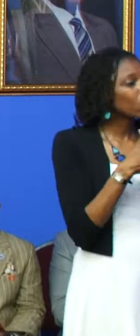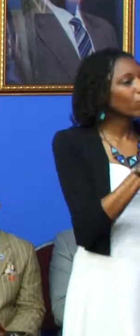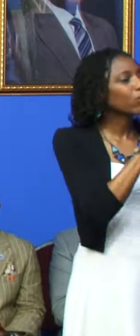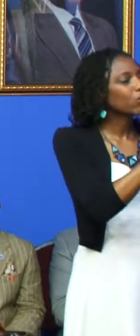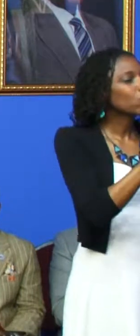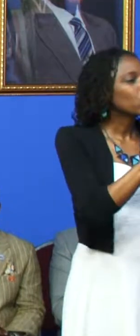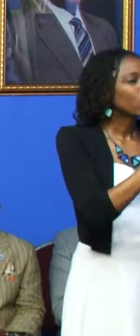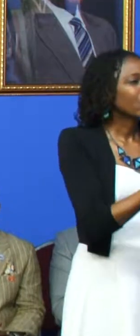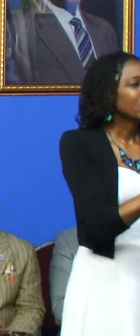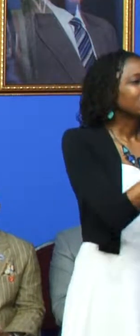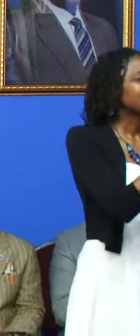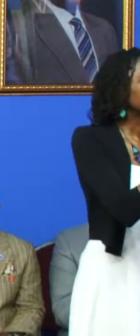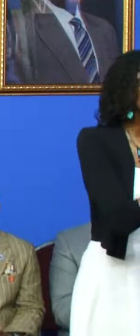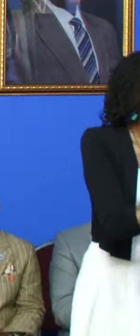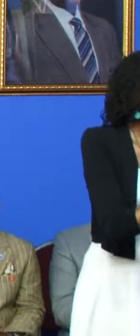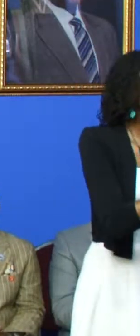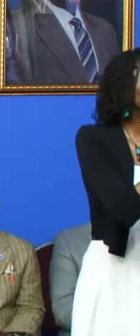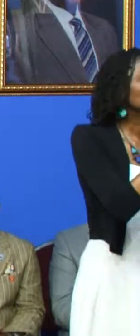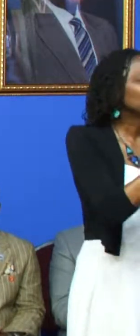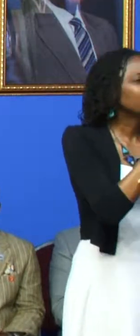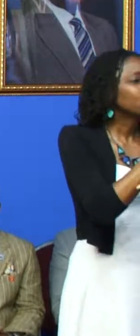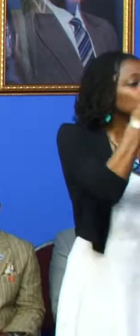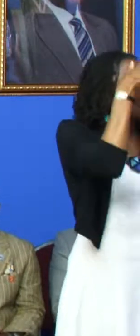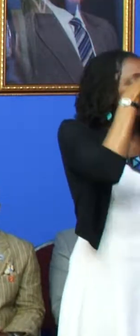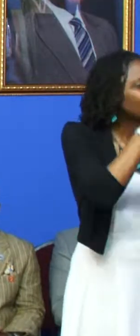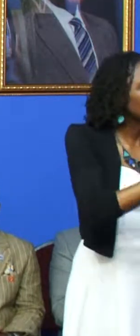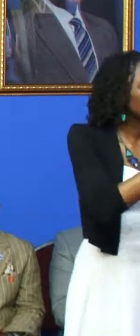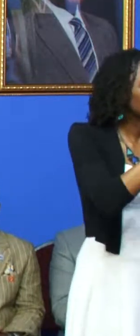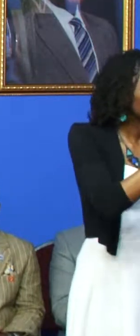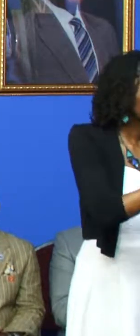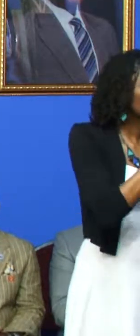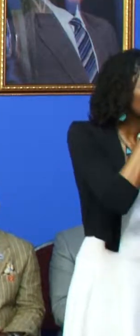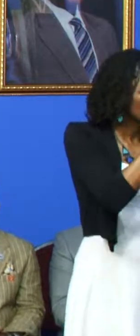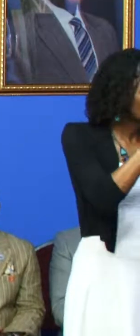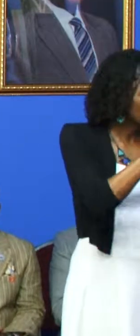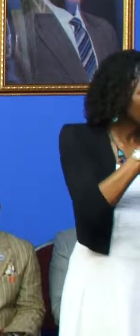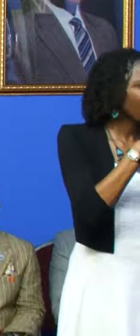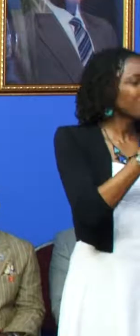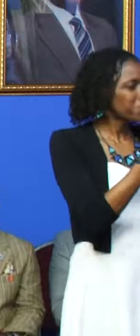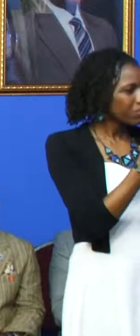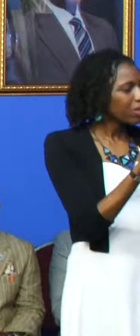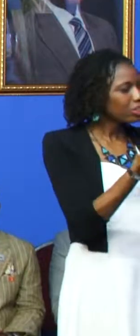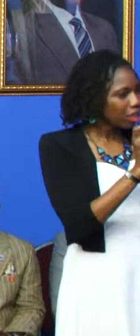agent is you've got to first believe that you can make change.